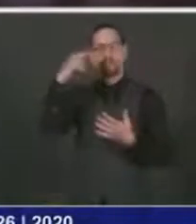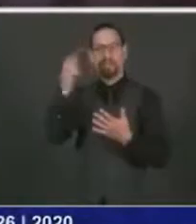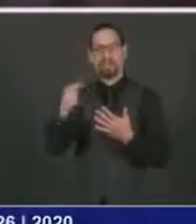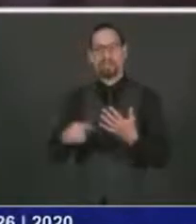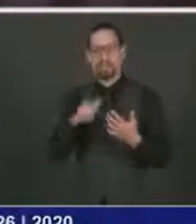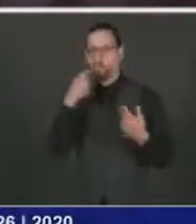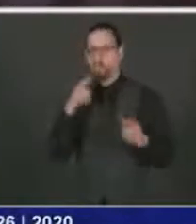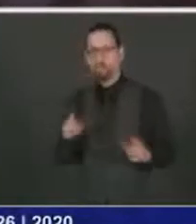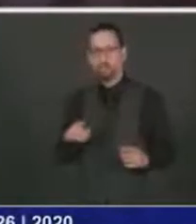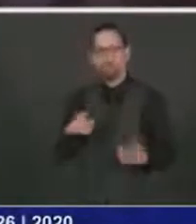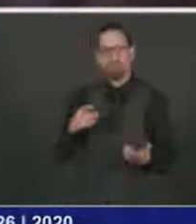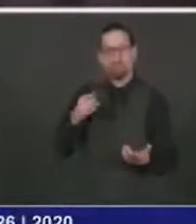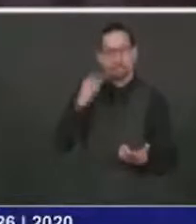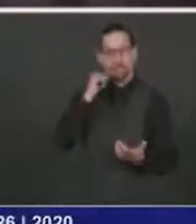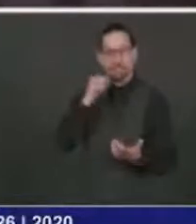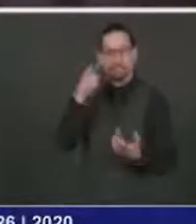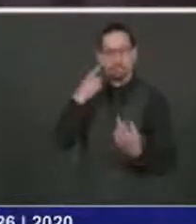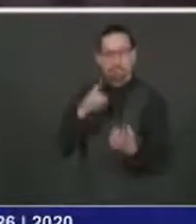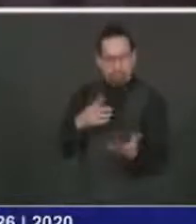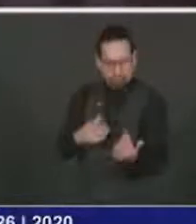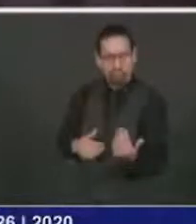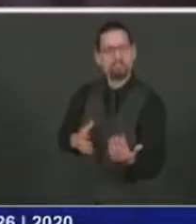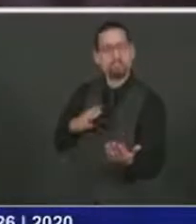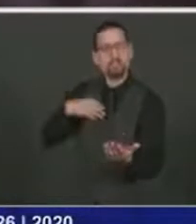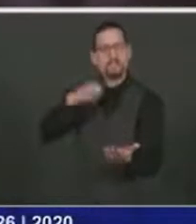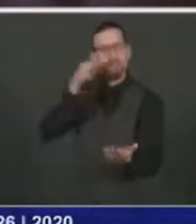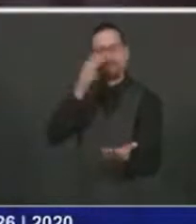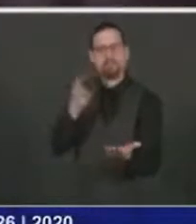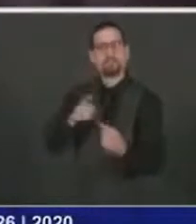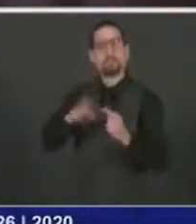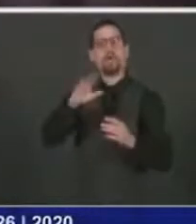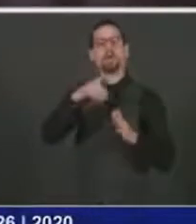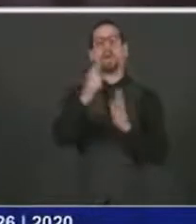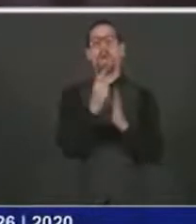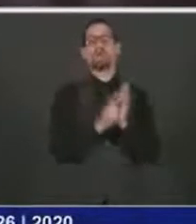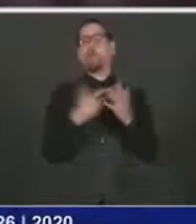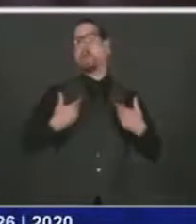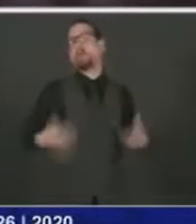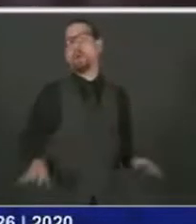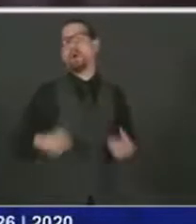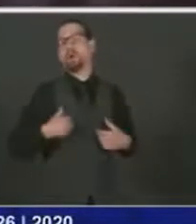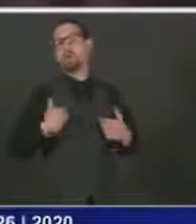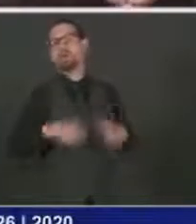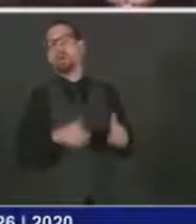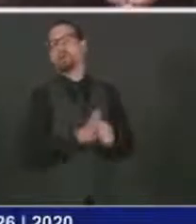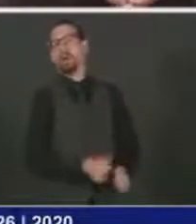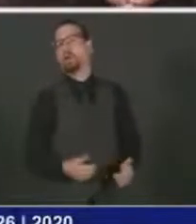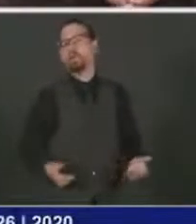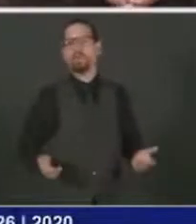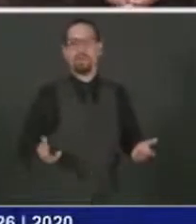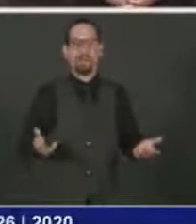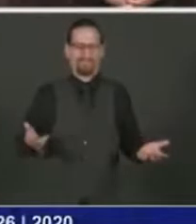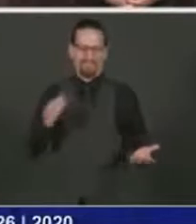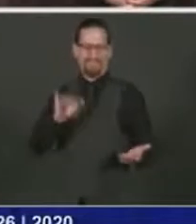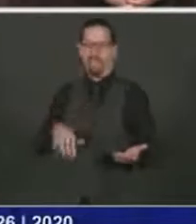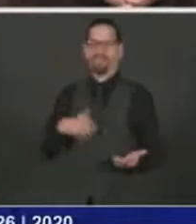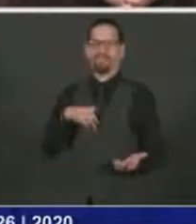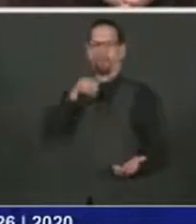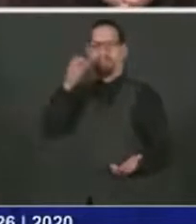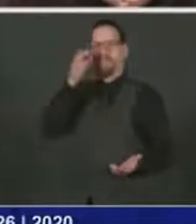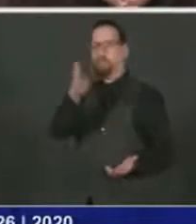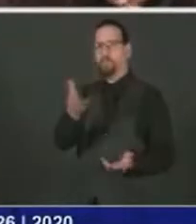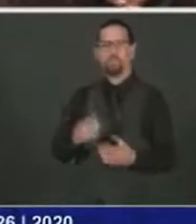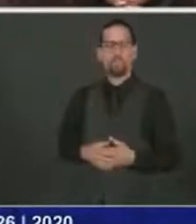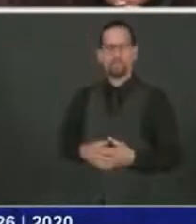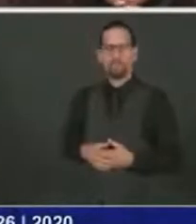I'll listen to. But we don't feel like following the law is not very interesting. Well, Governor, to talk about